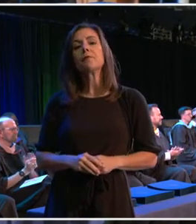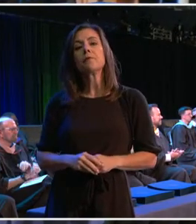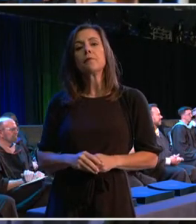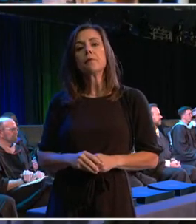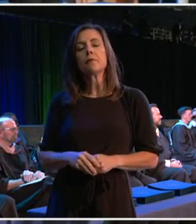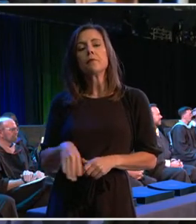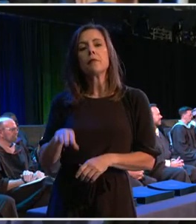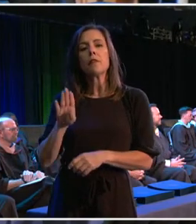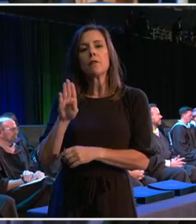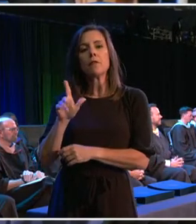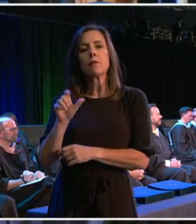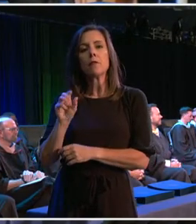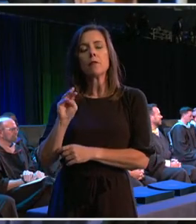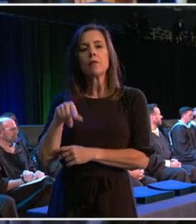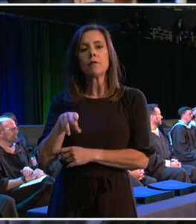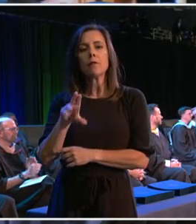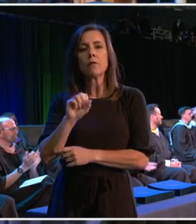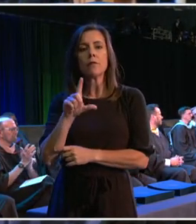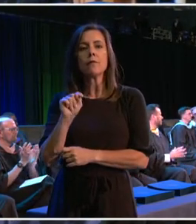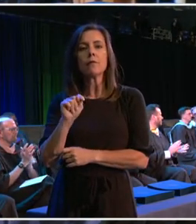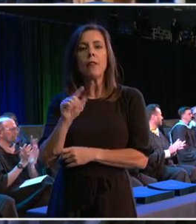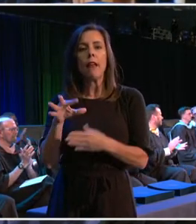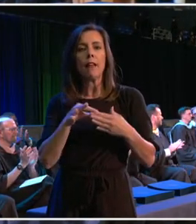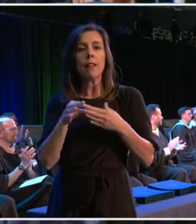Ms. Brandy Blumquist, Lead Counselor.